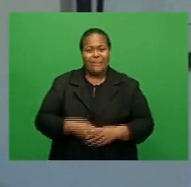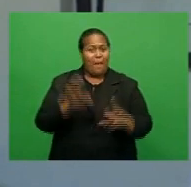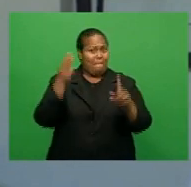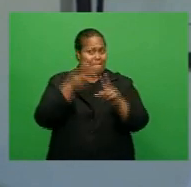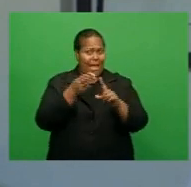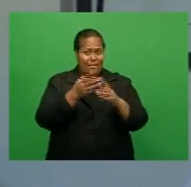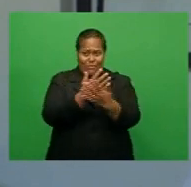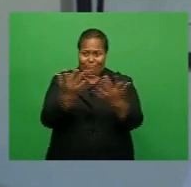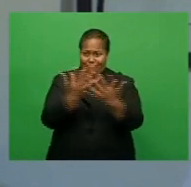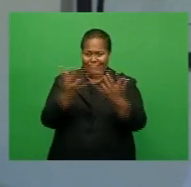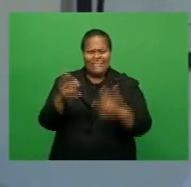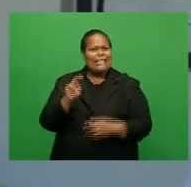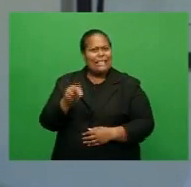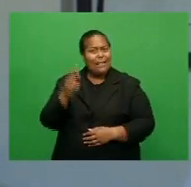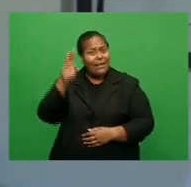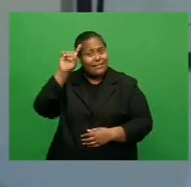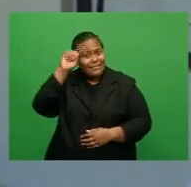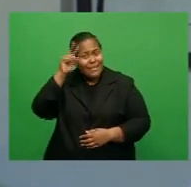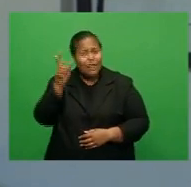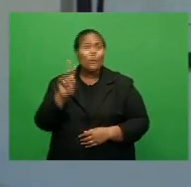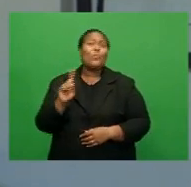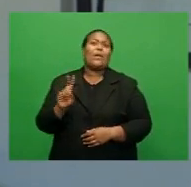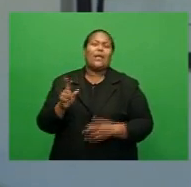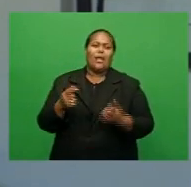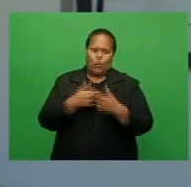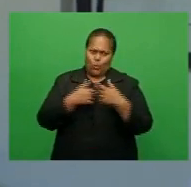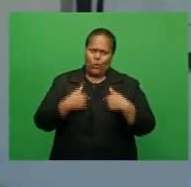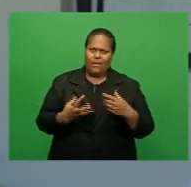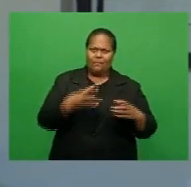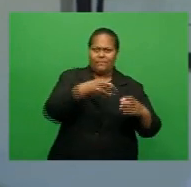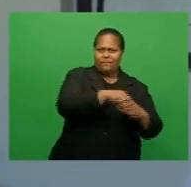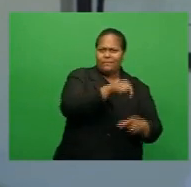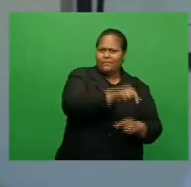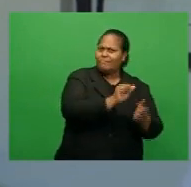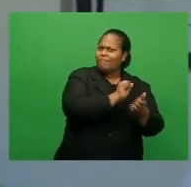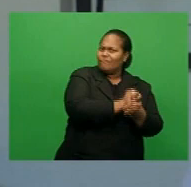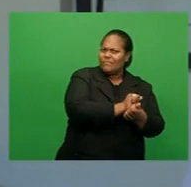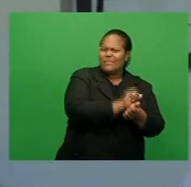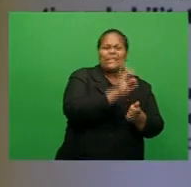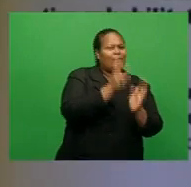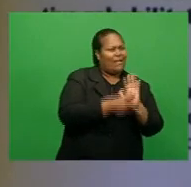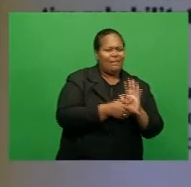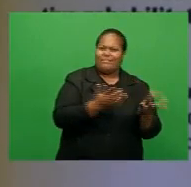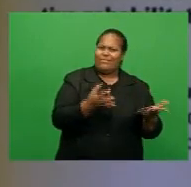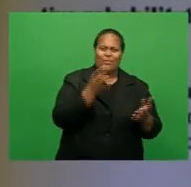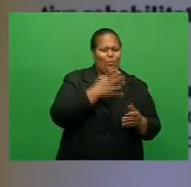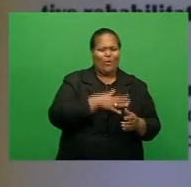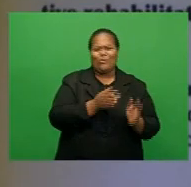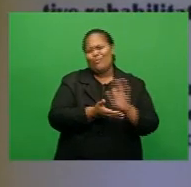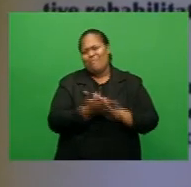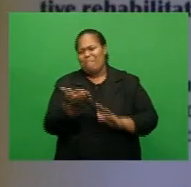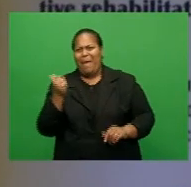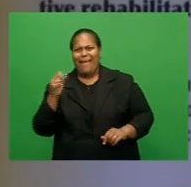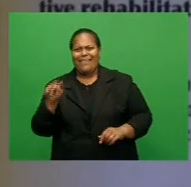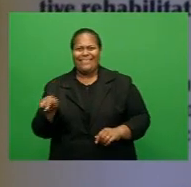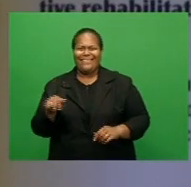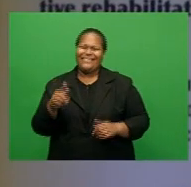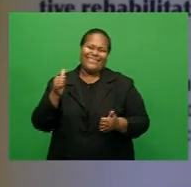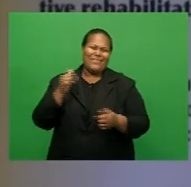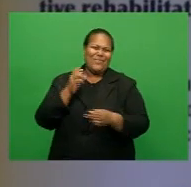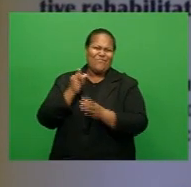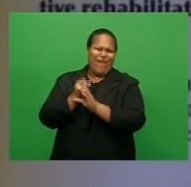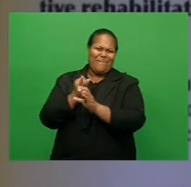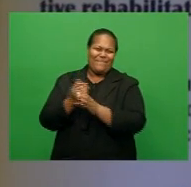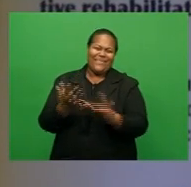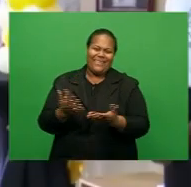the community needs to understand is once we've been in the system, nobody really wants to go back. The Fiji Corrections Service has noted